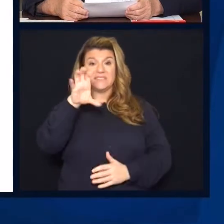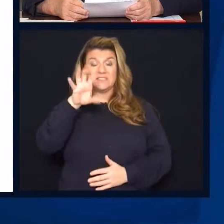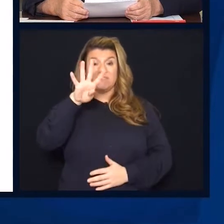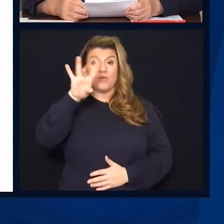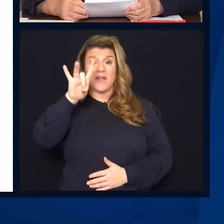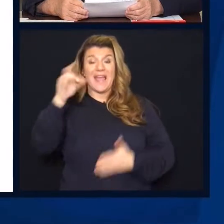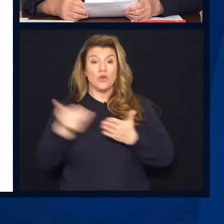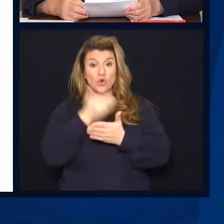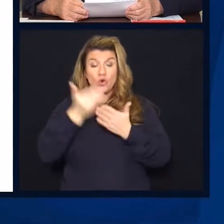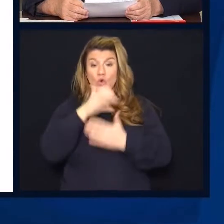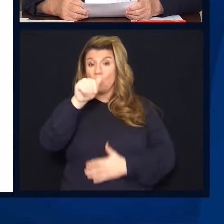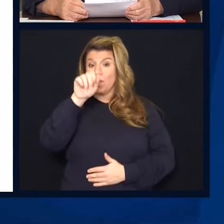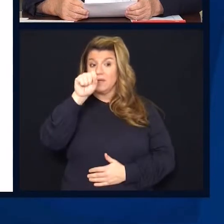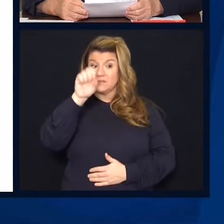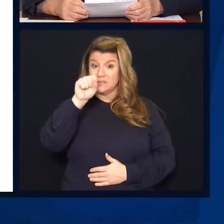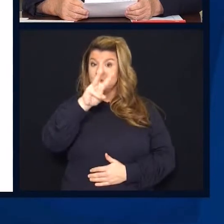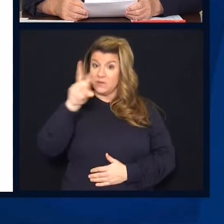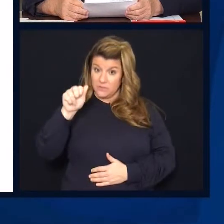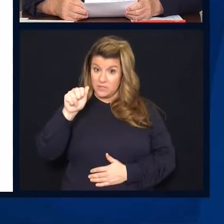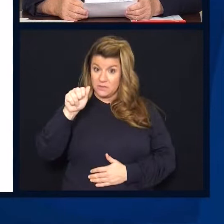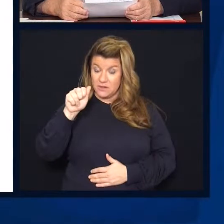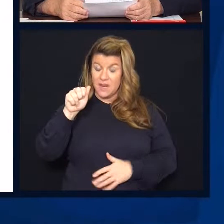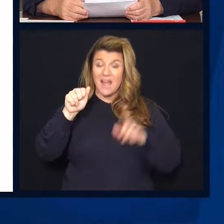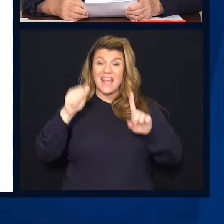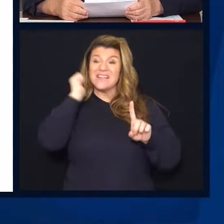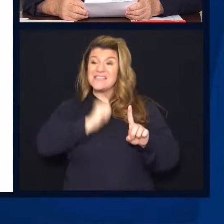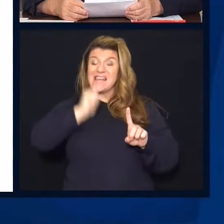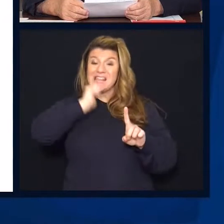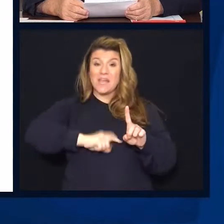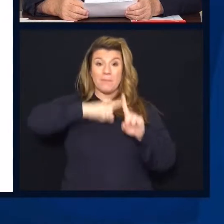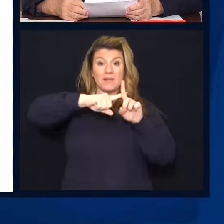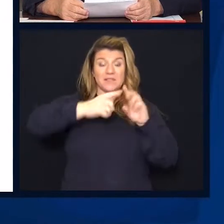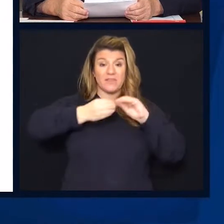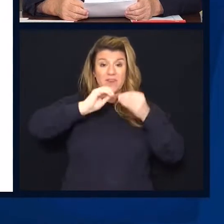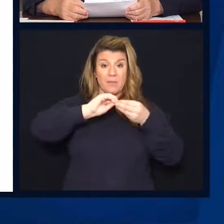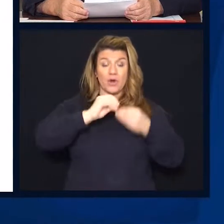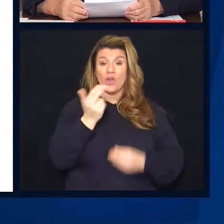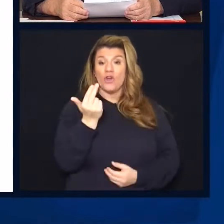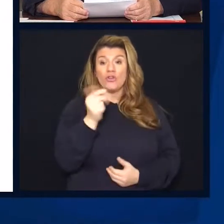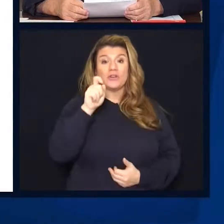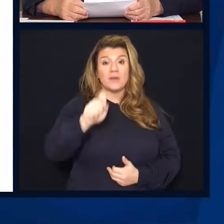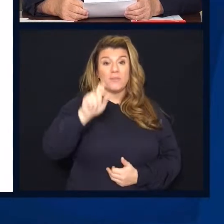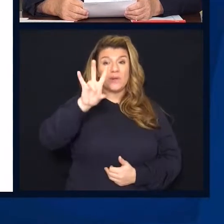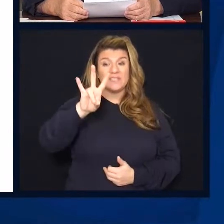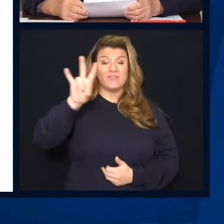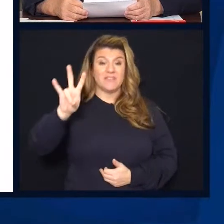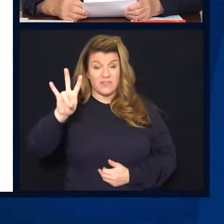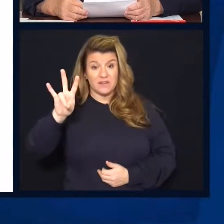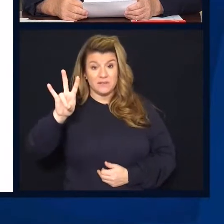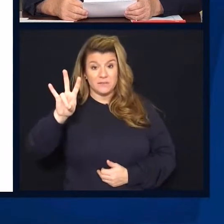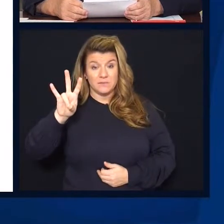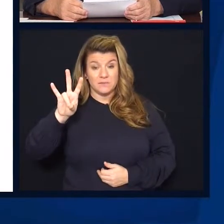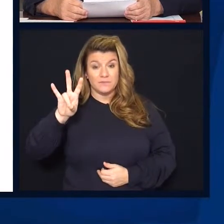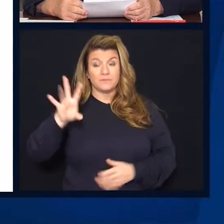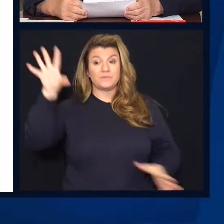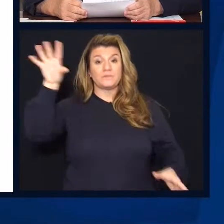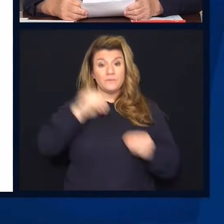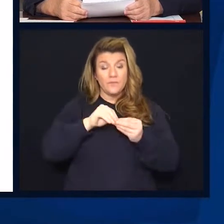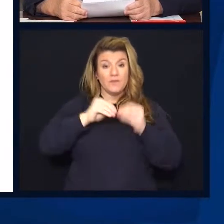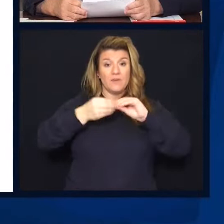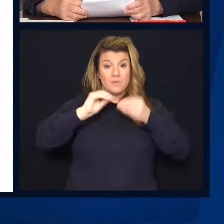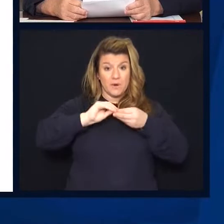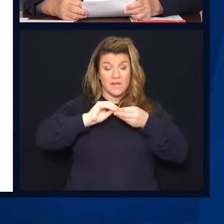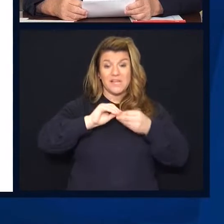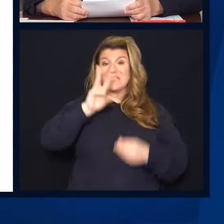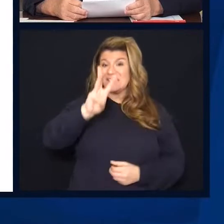2,648 new cases in West Virginia. Daily positivity rate at 13.77, cumulative rate